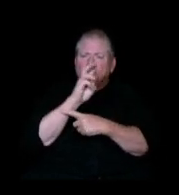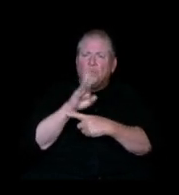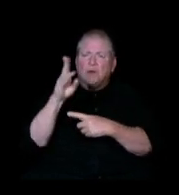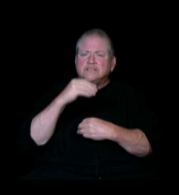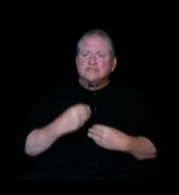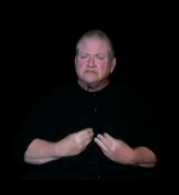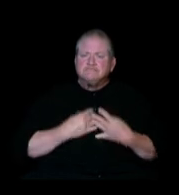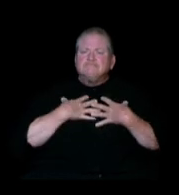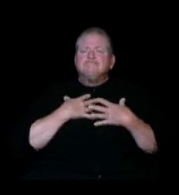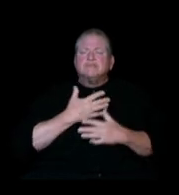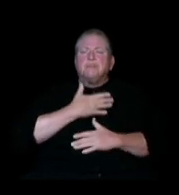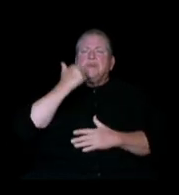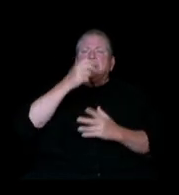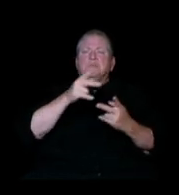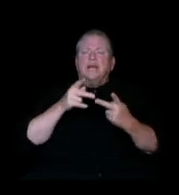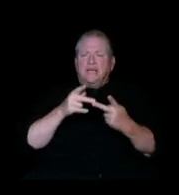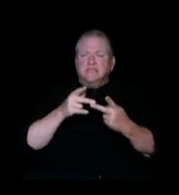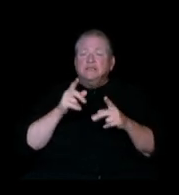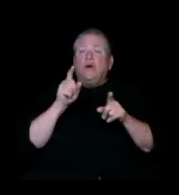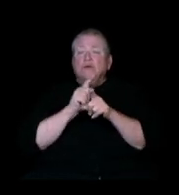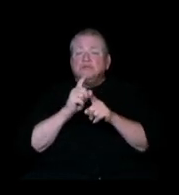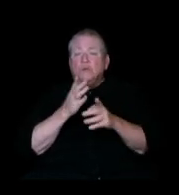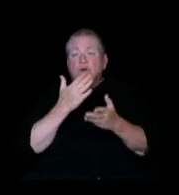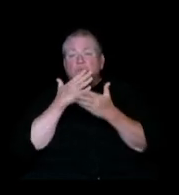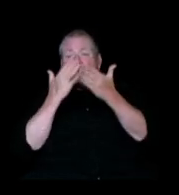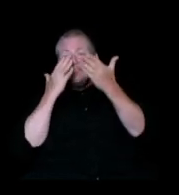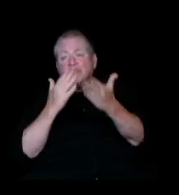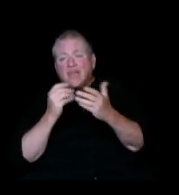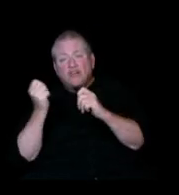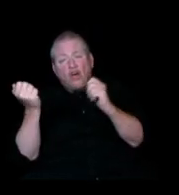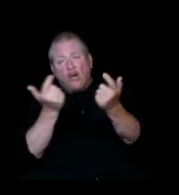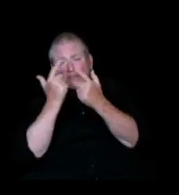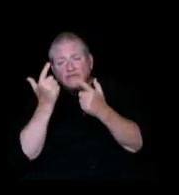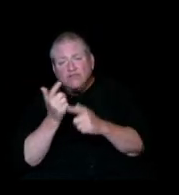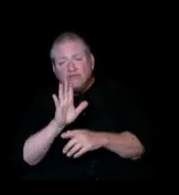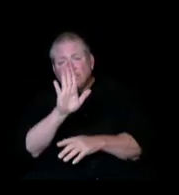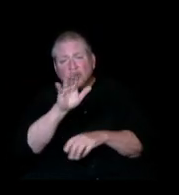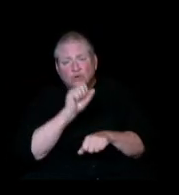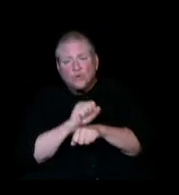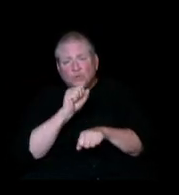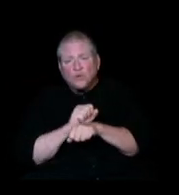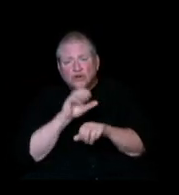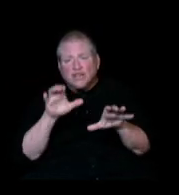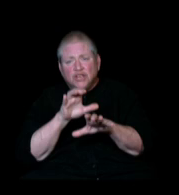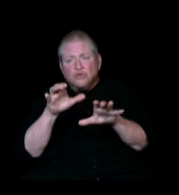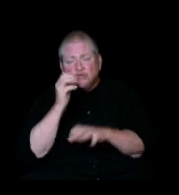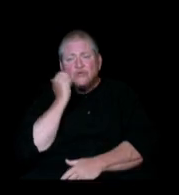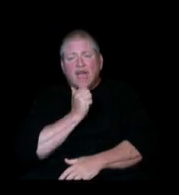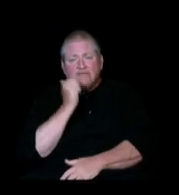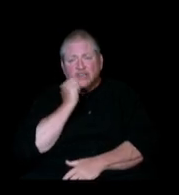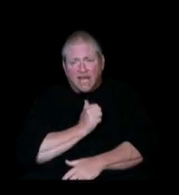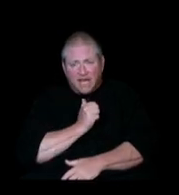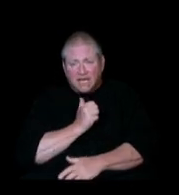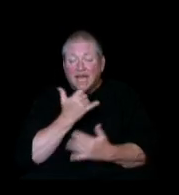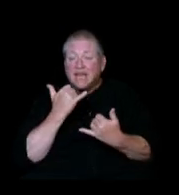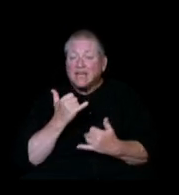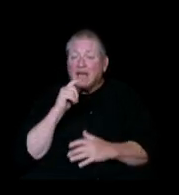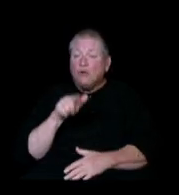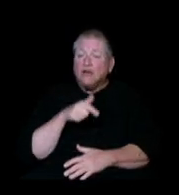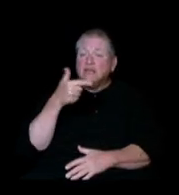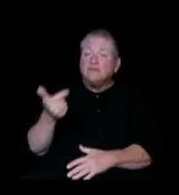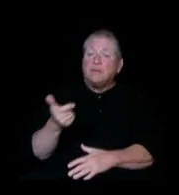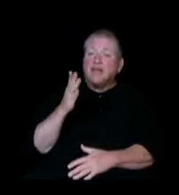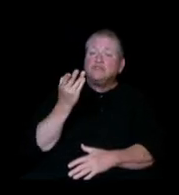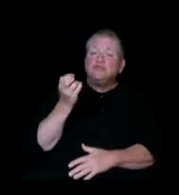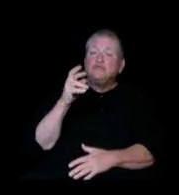Western a better place. I'd also like to extend a sincere thank you to all of you for what you do each and every day. With